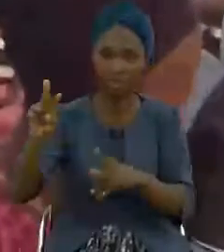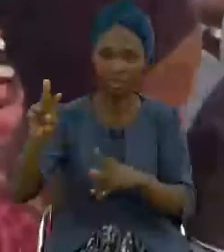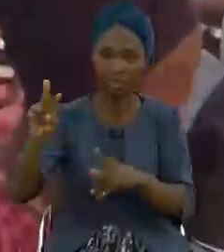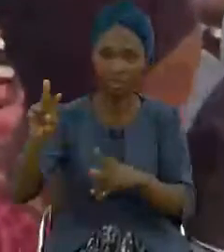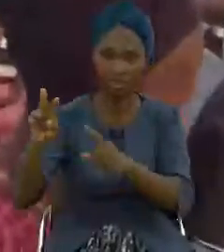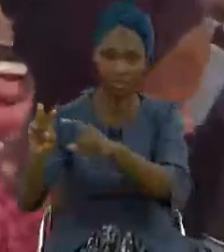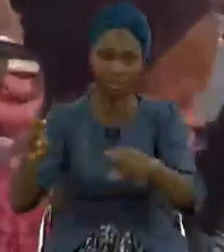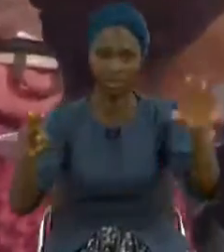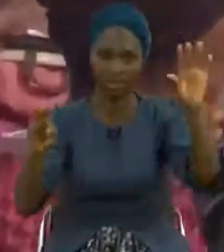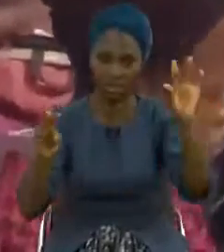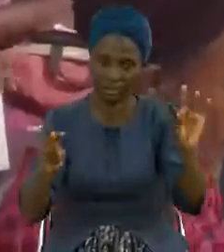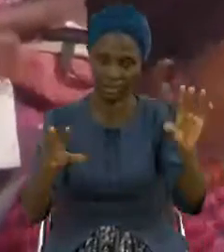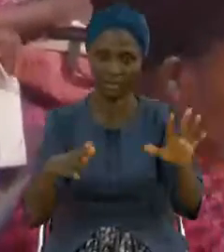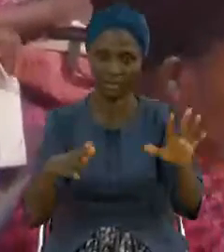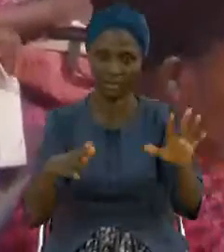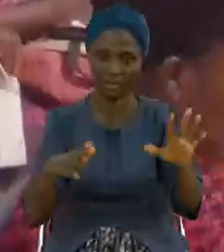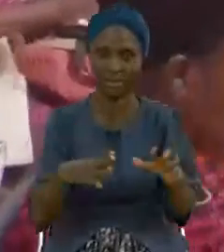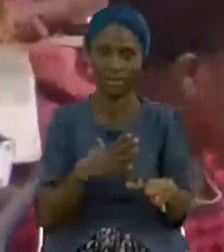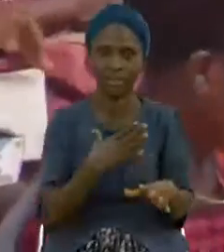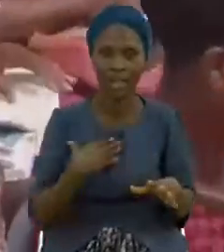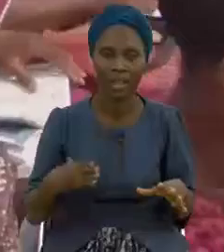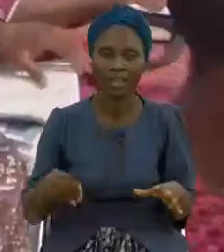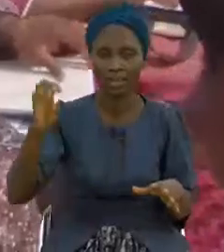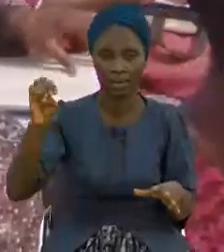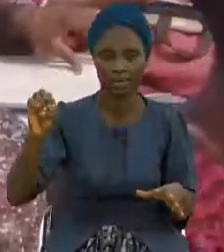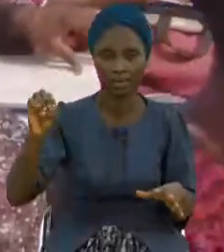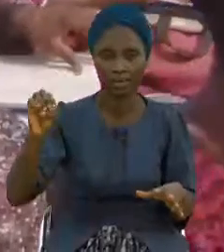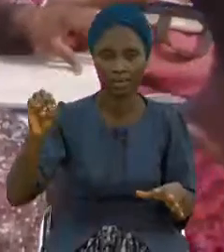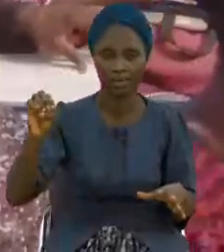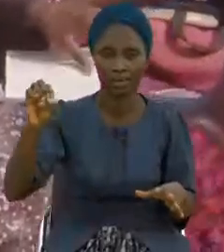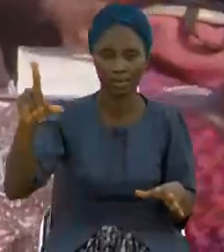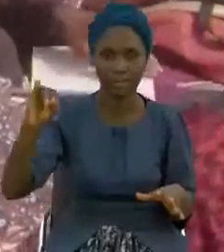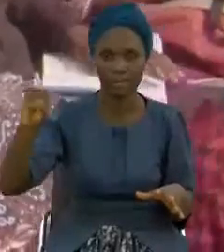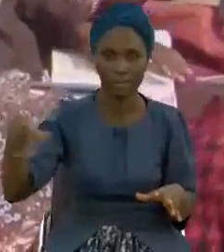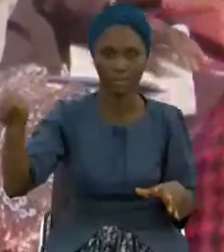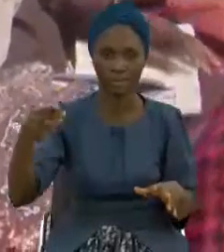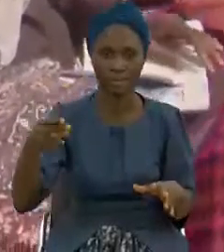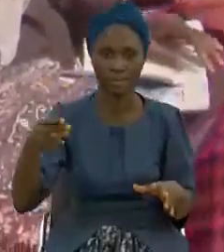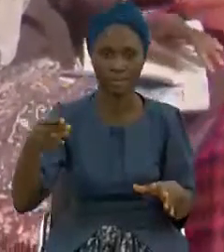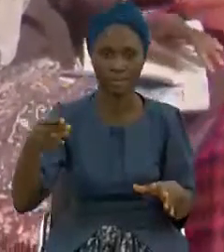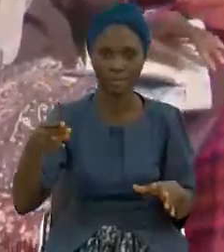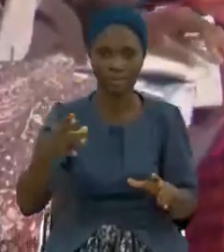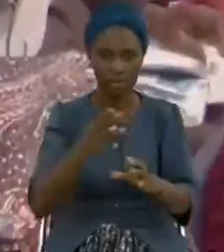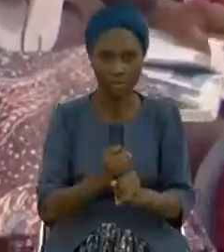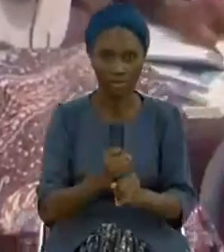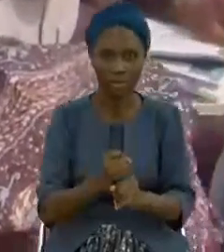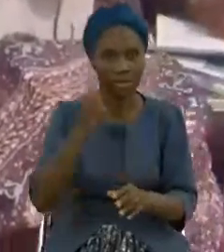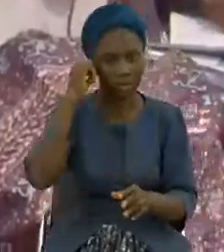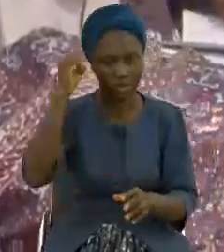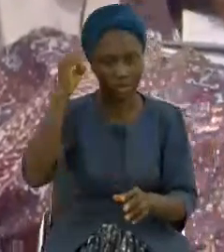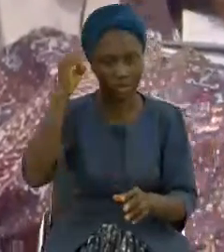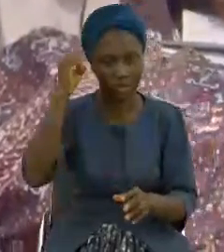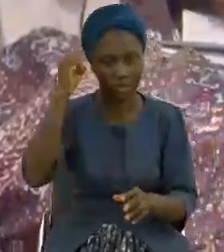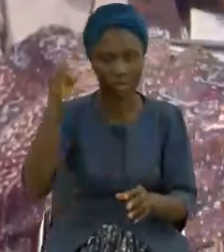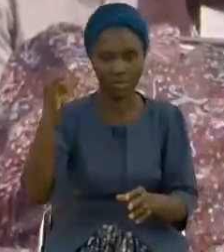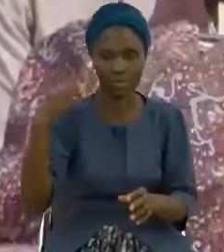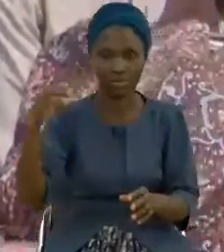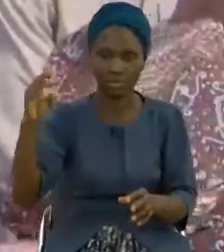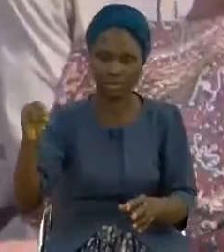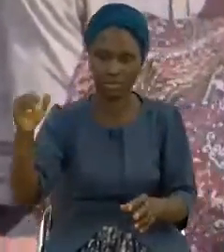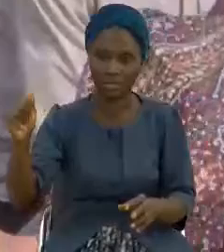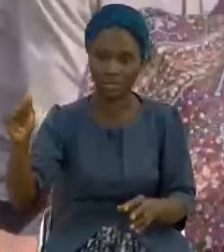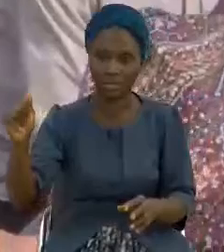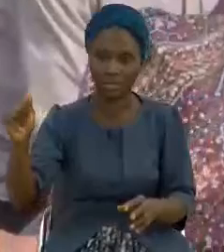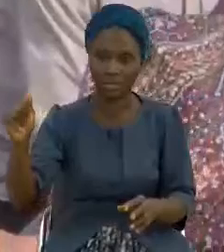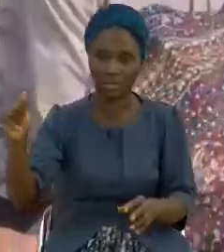took his mantle and he wrapped it together and he smote the waters, and